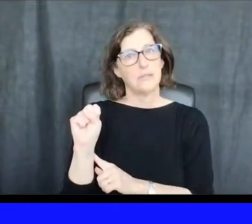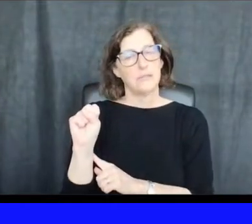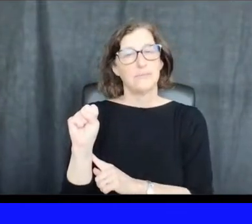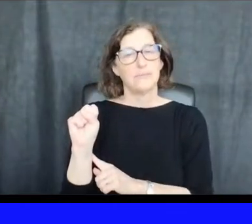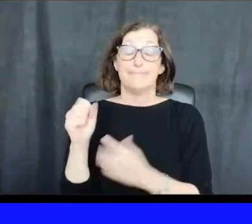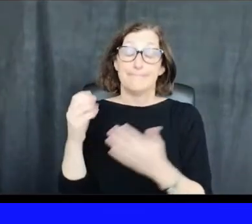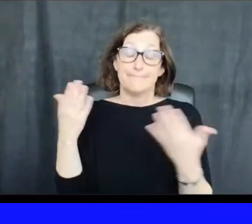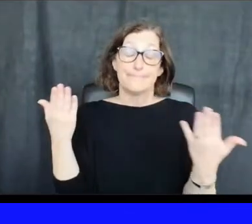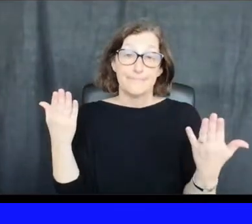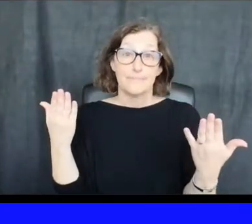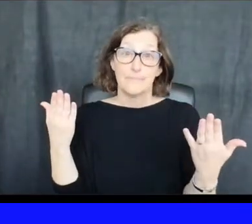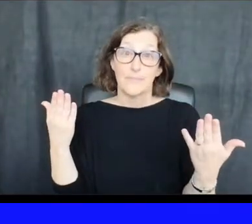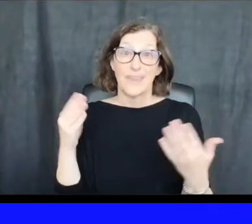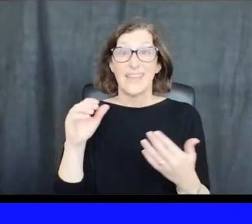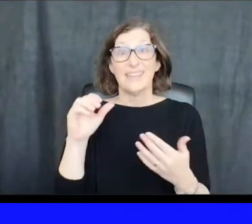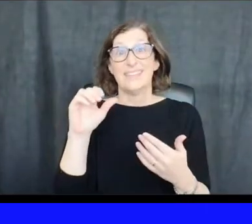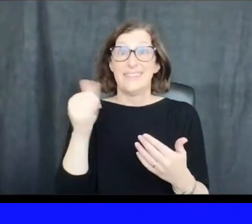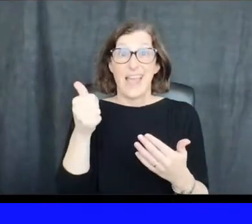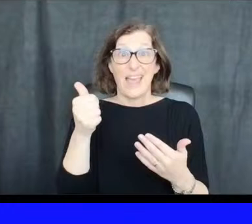care, and